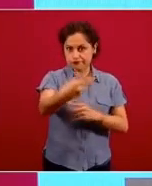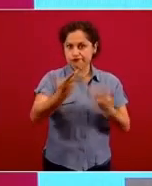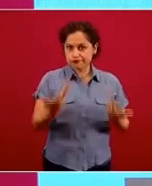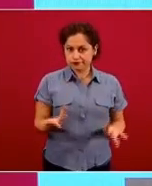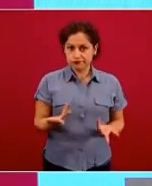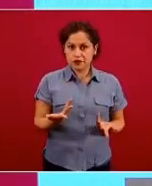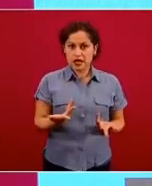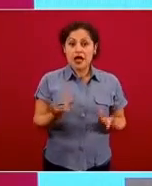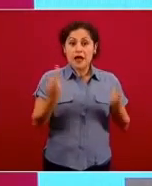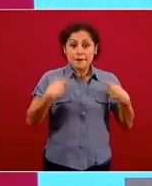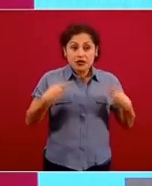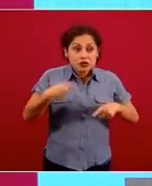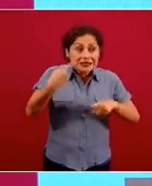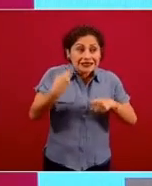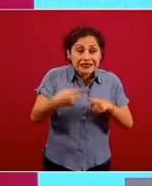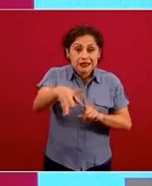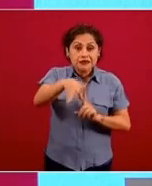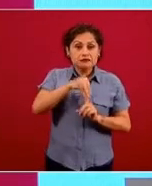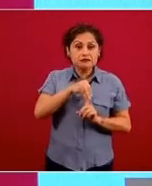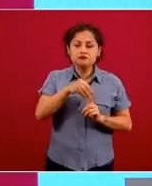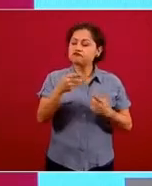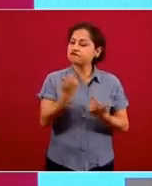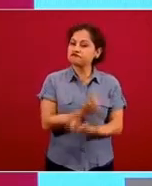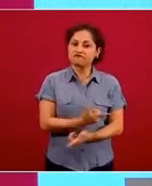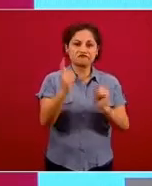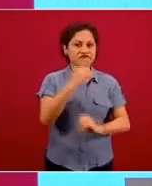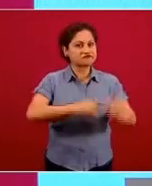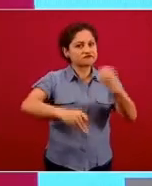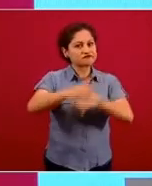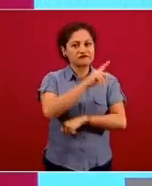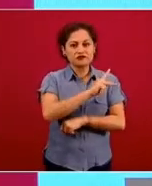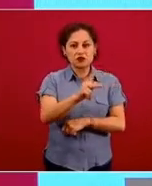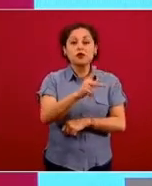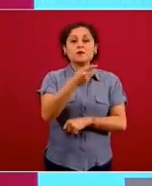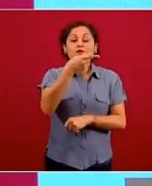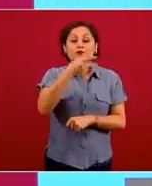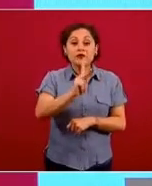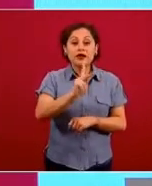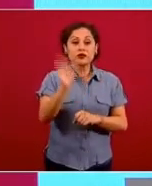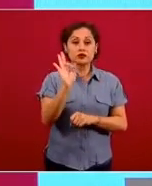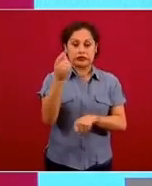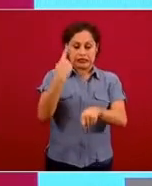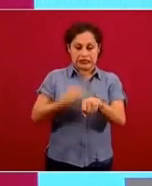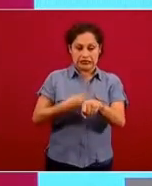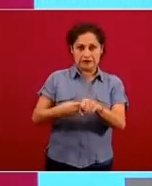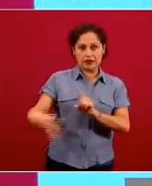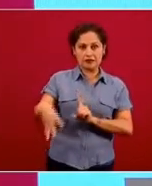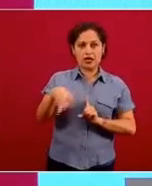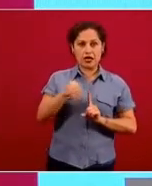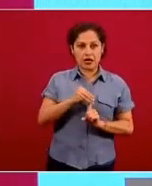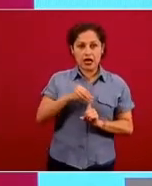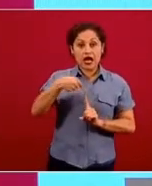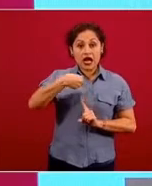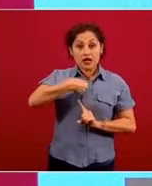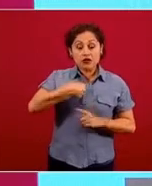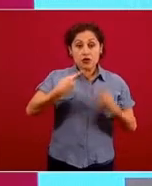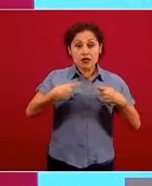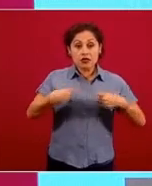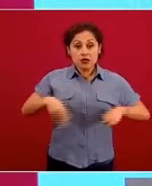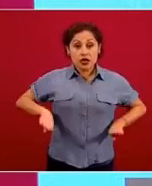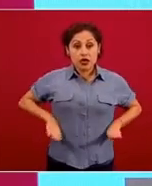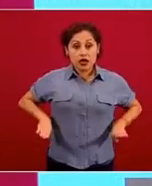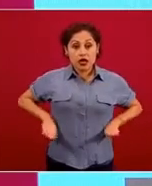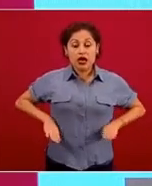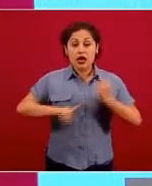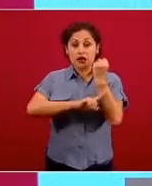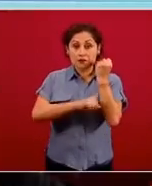sneezing, coughing, basically through being close to each other, to other people who might be infected.